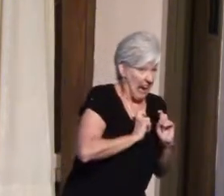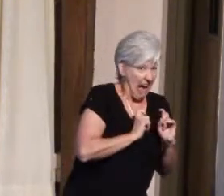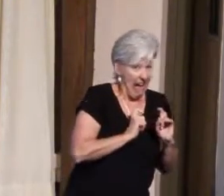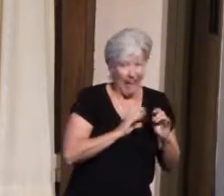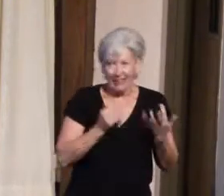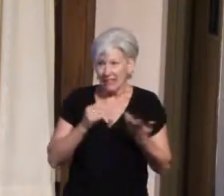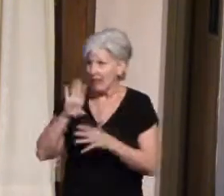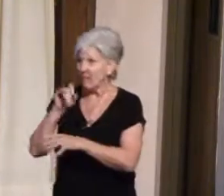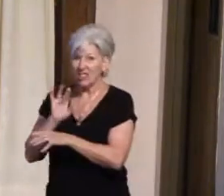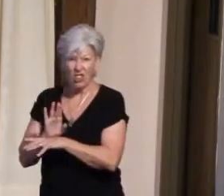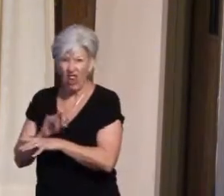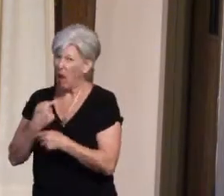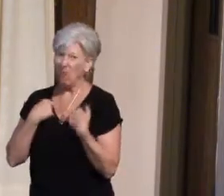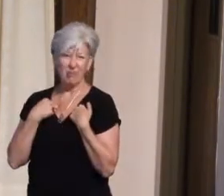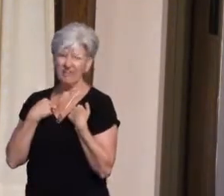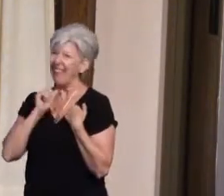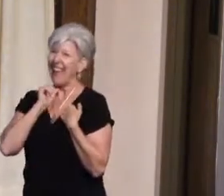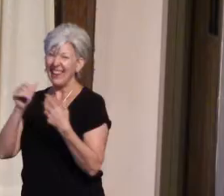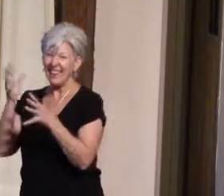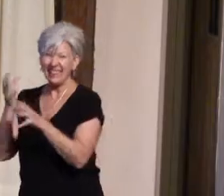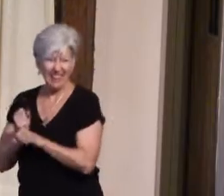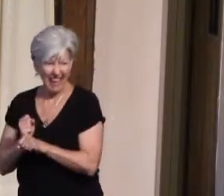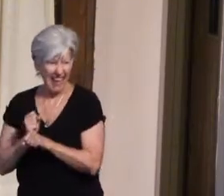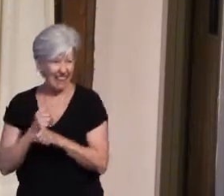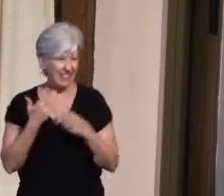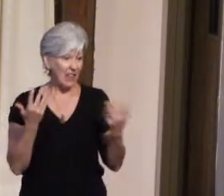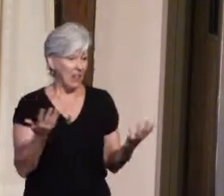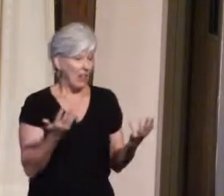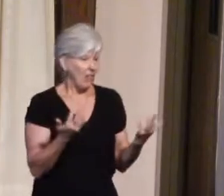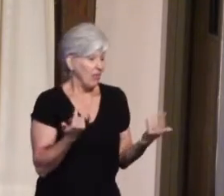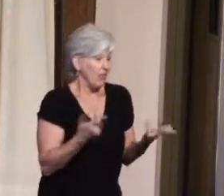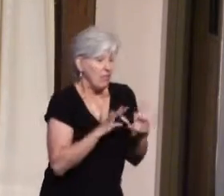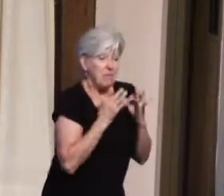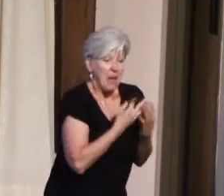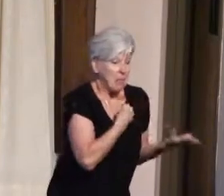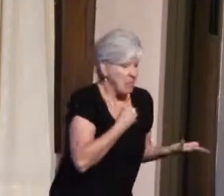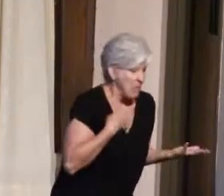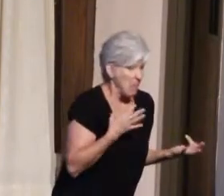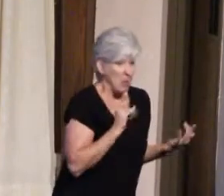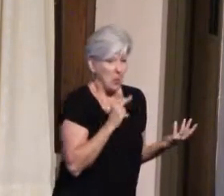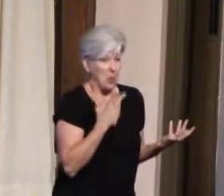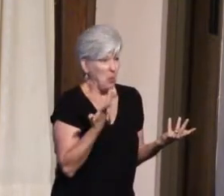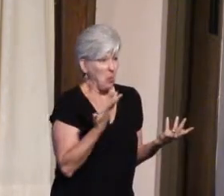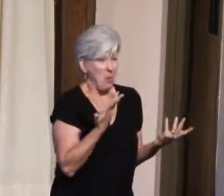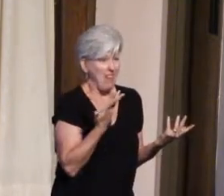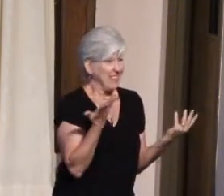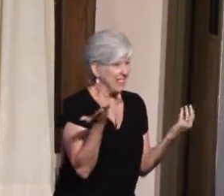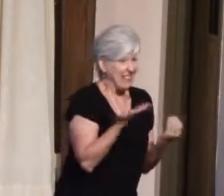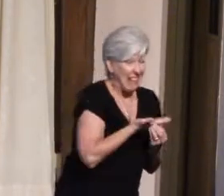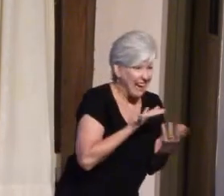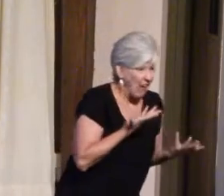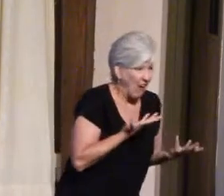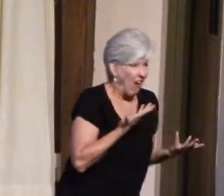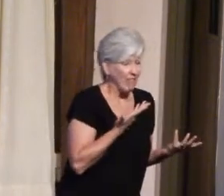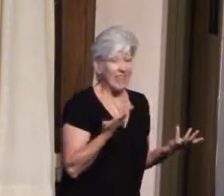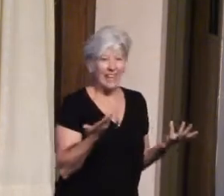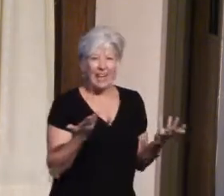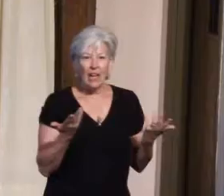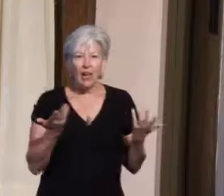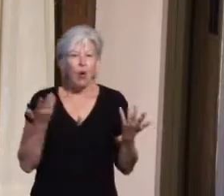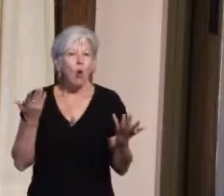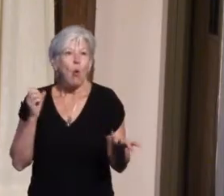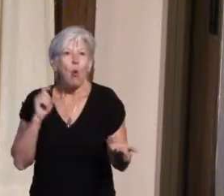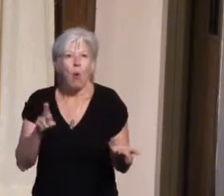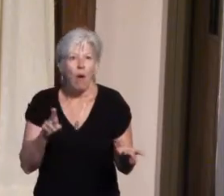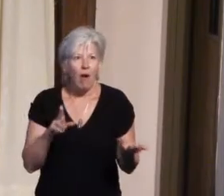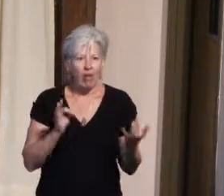a family member toward foreclosure, the beautiful strand of hand-knotted pearls that went missing for 10 years.